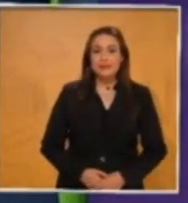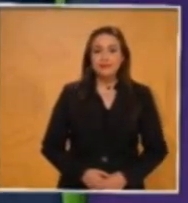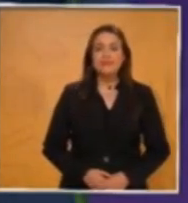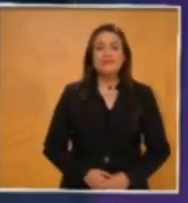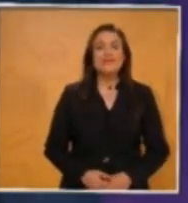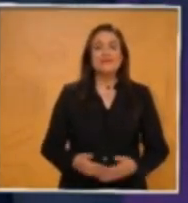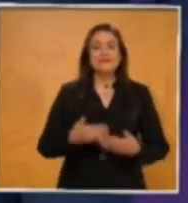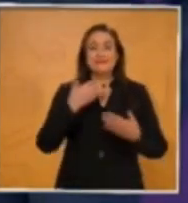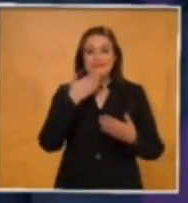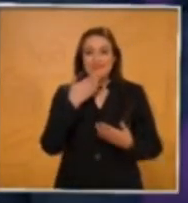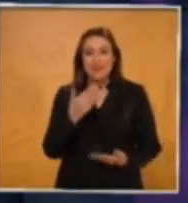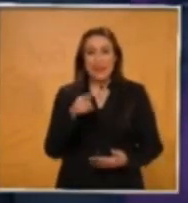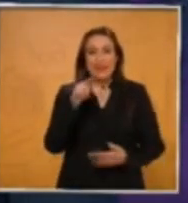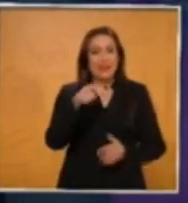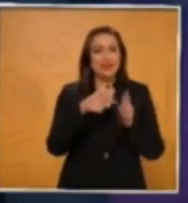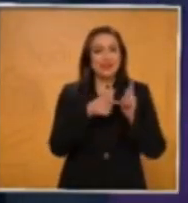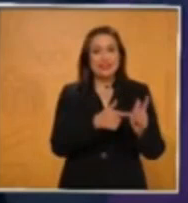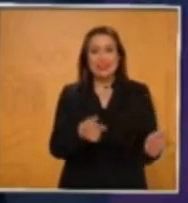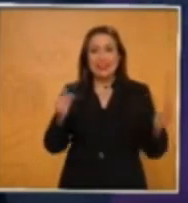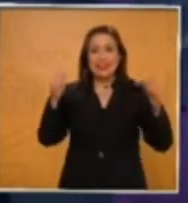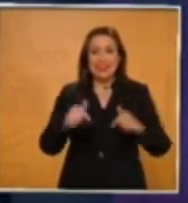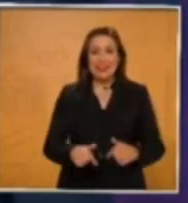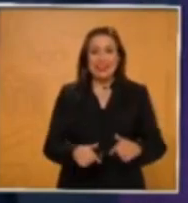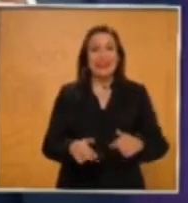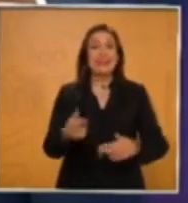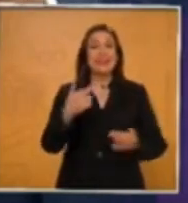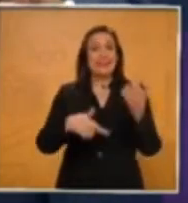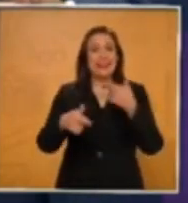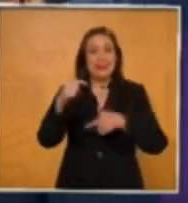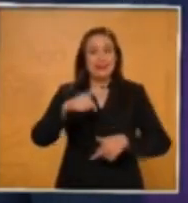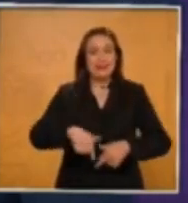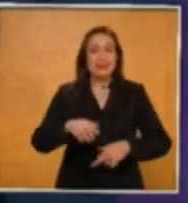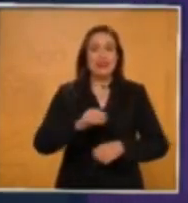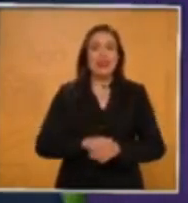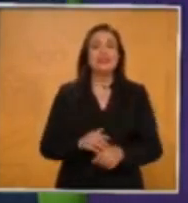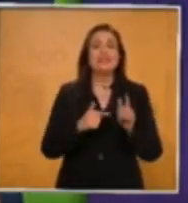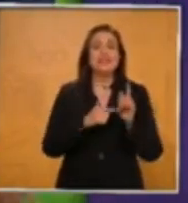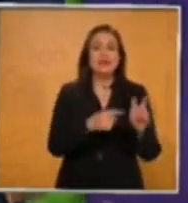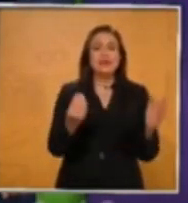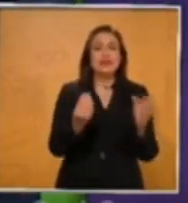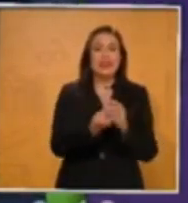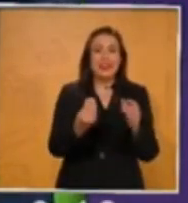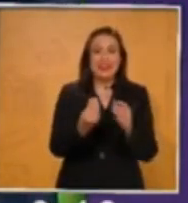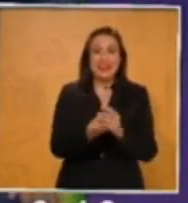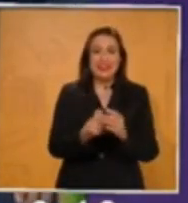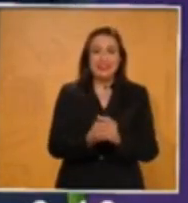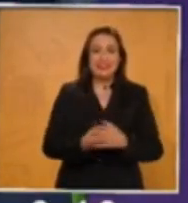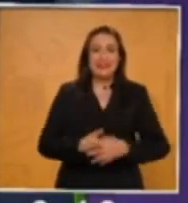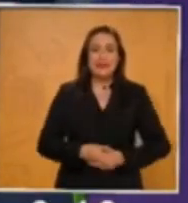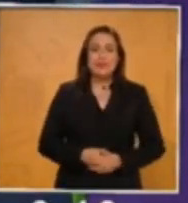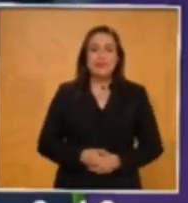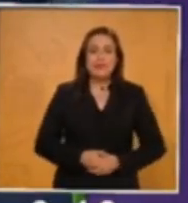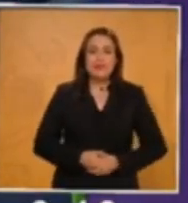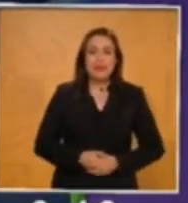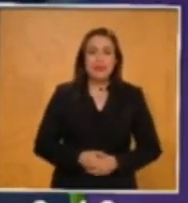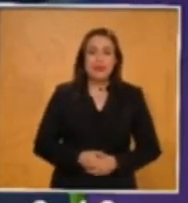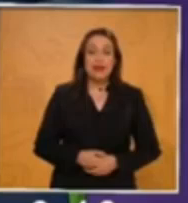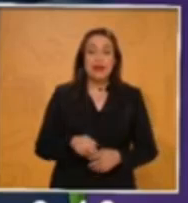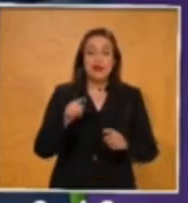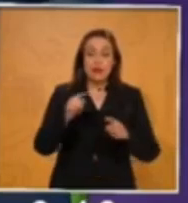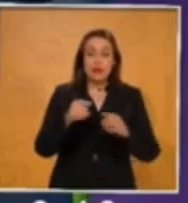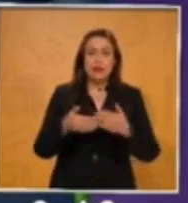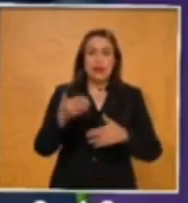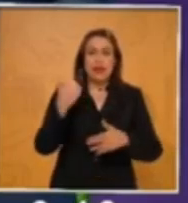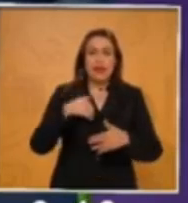It's good that you are here and we return. Let's continue with the class. As I was telling you before